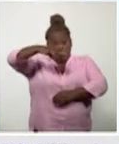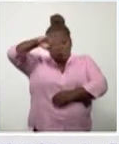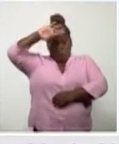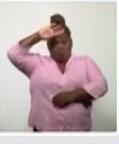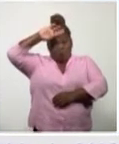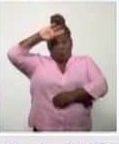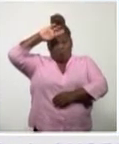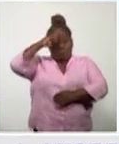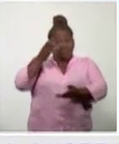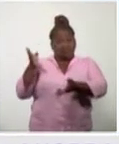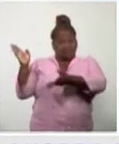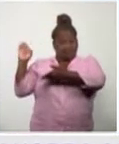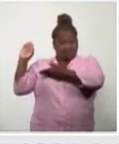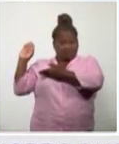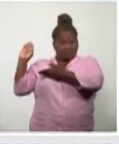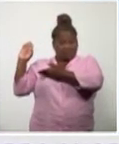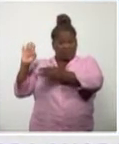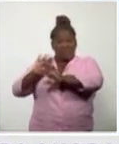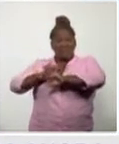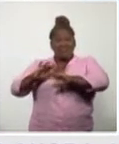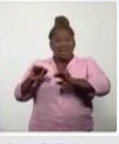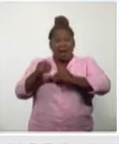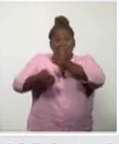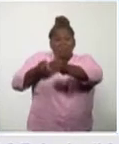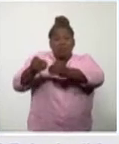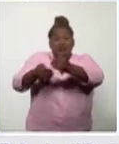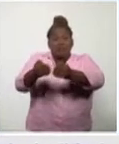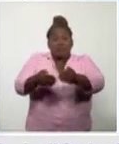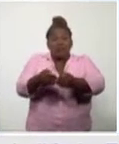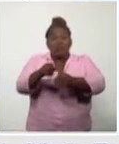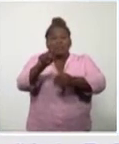And Cuba has already studied